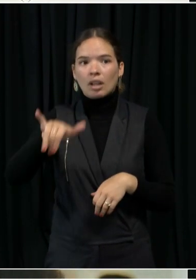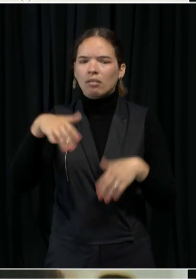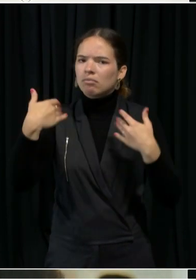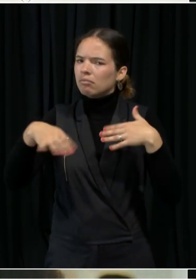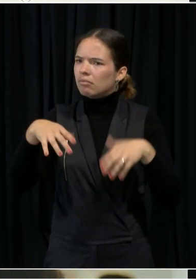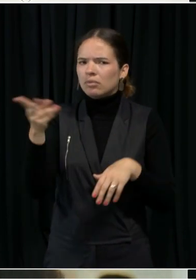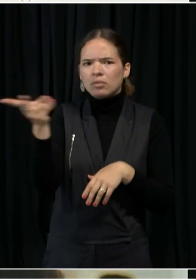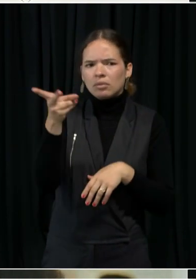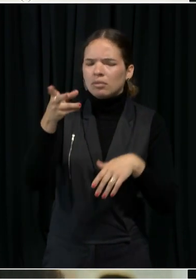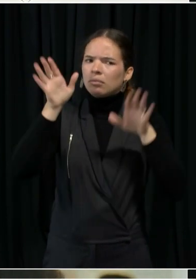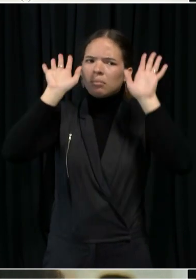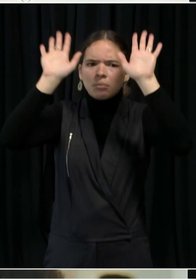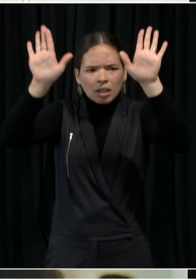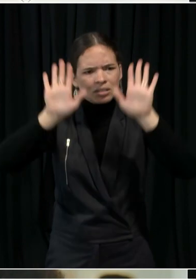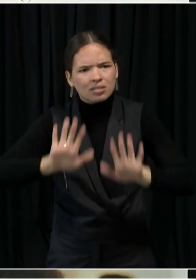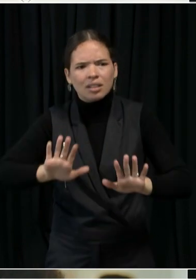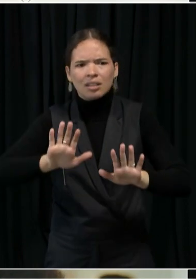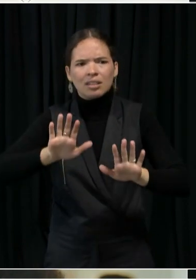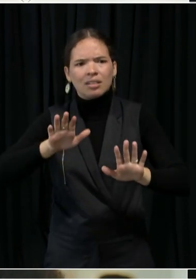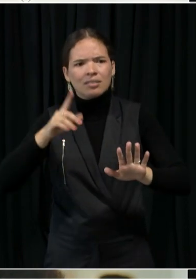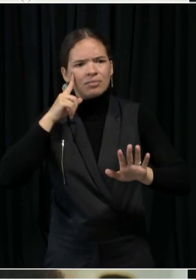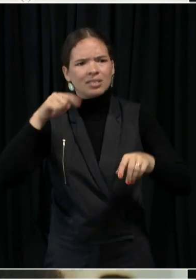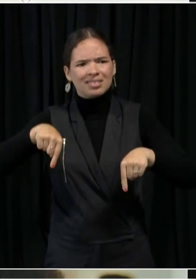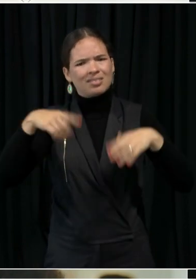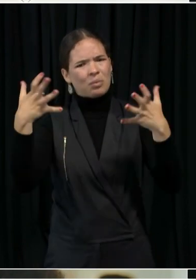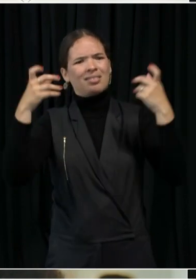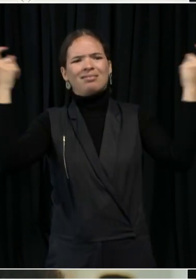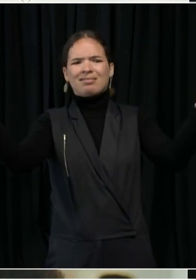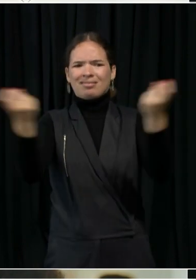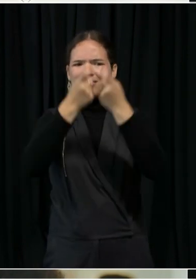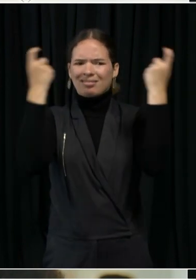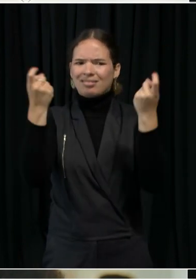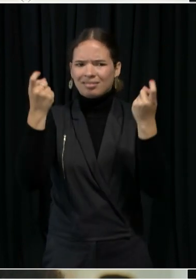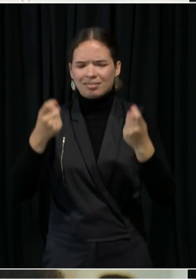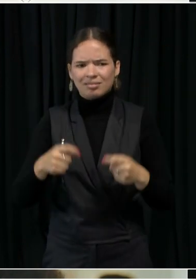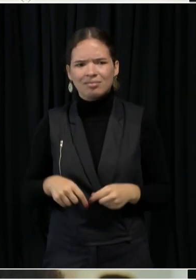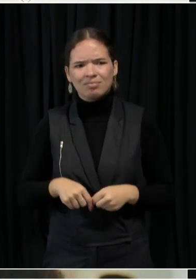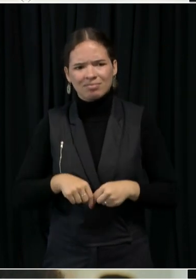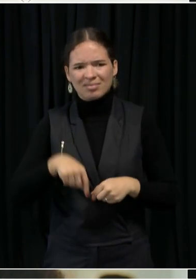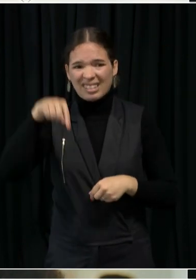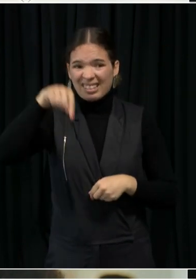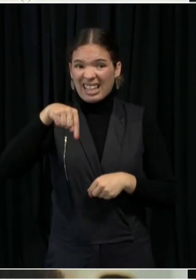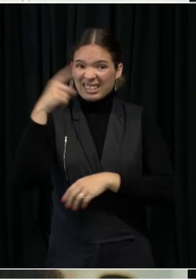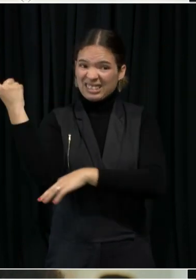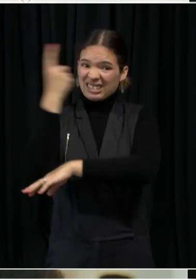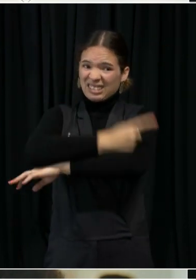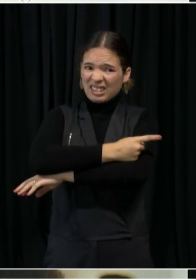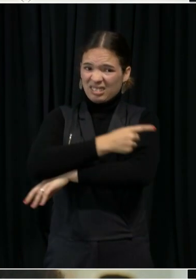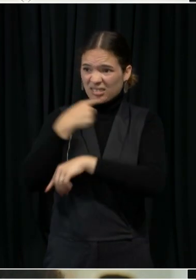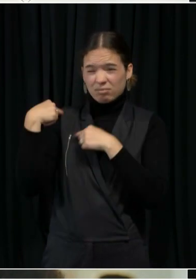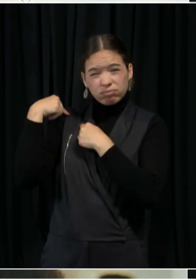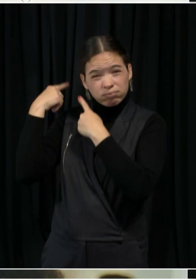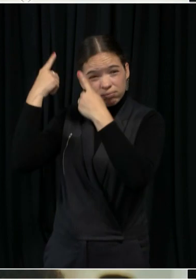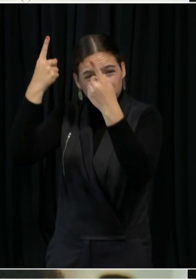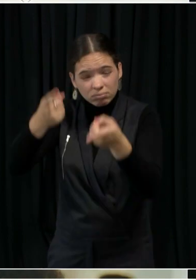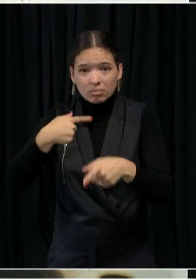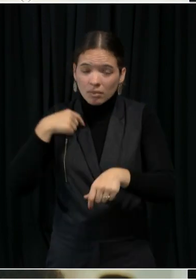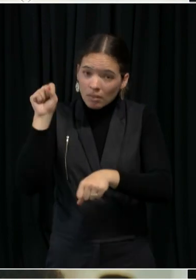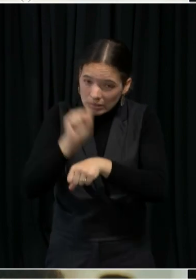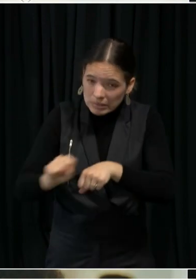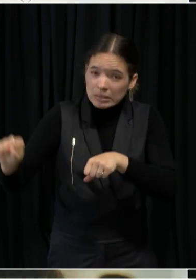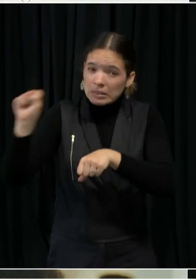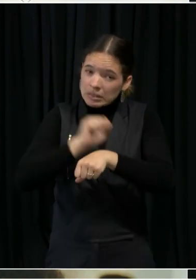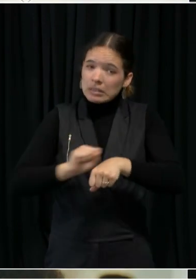want to be able to mark. This is a day that we've been working hard to make happen, and I am